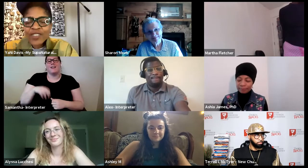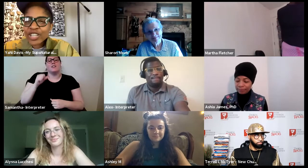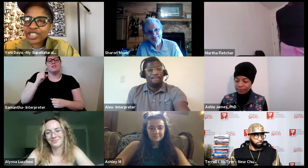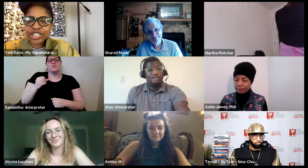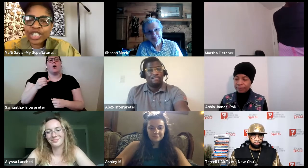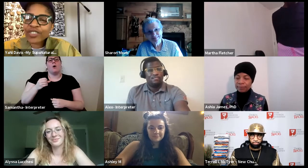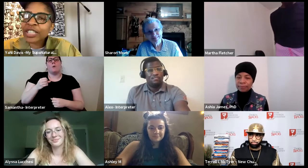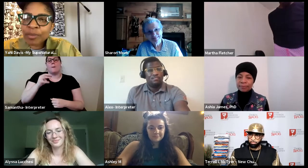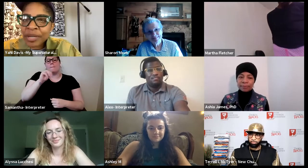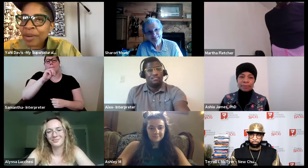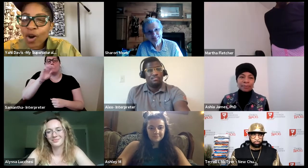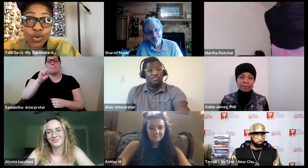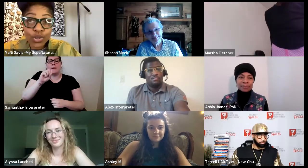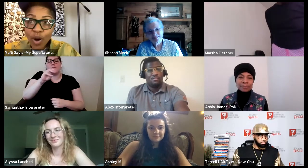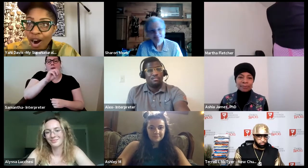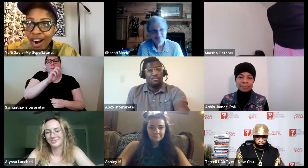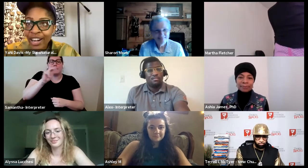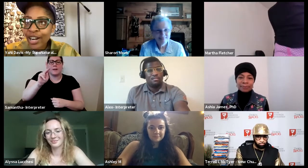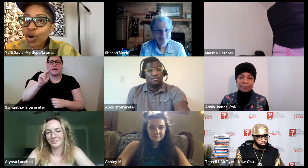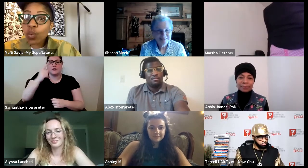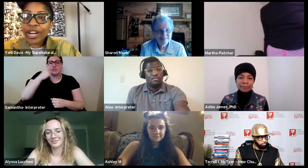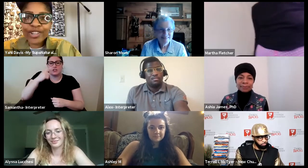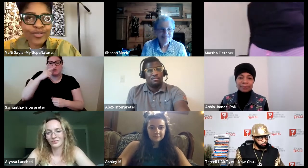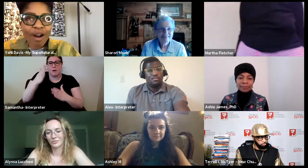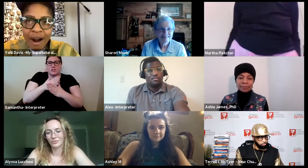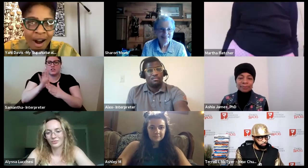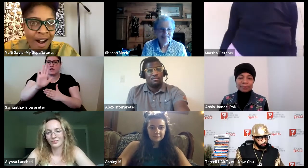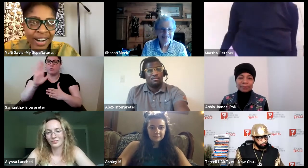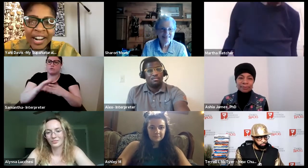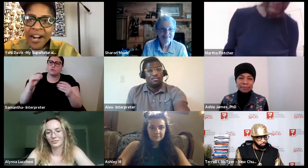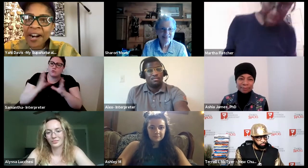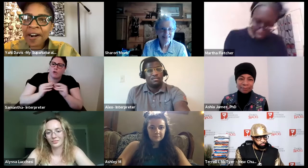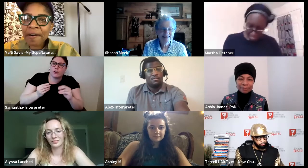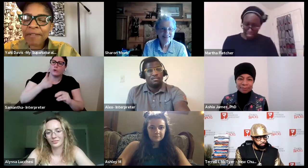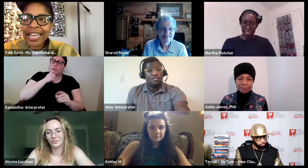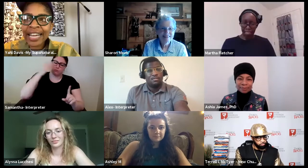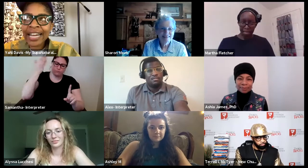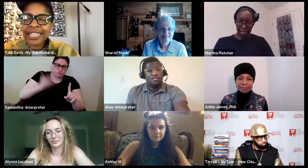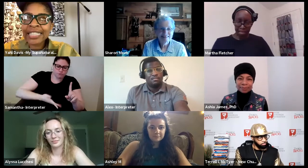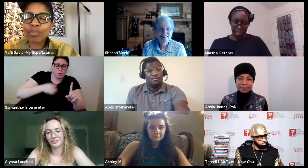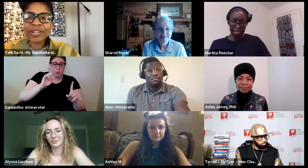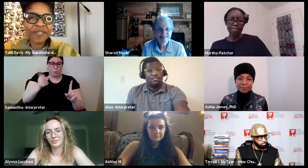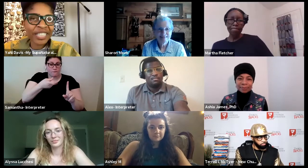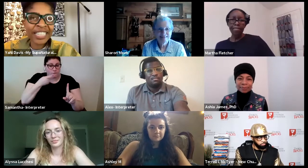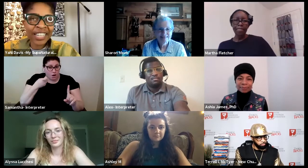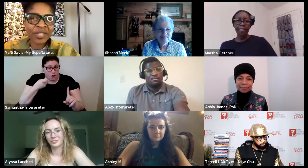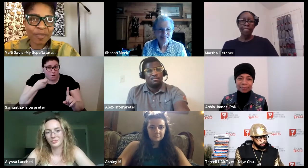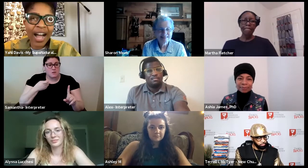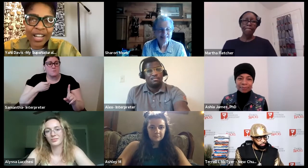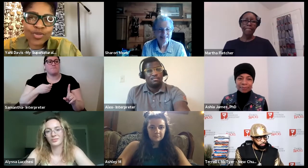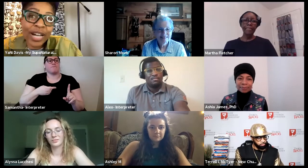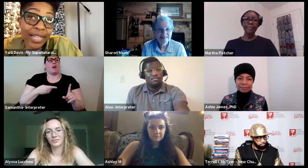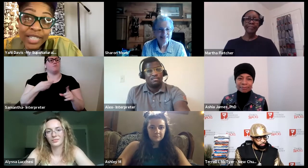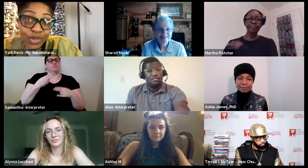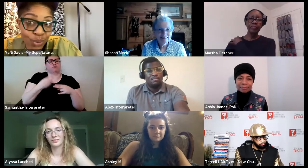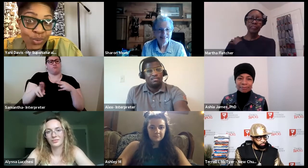Meek, if you could just share a little bit about who you are, where you are, and briefly tell us about